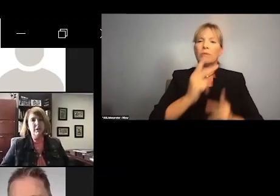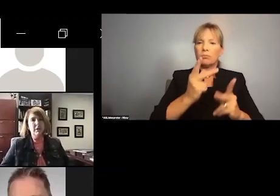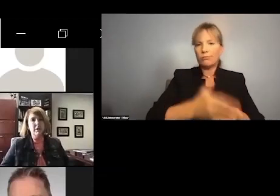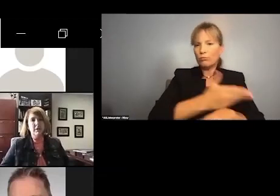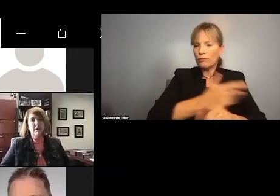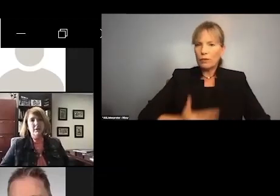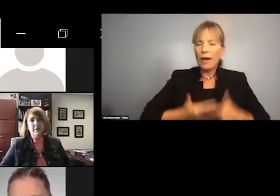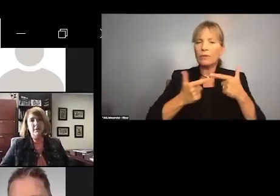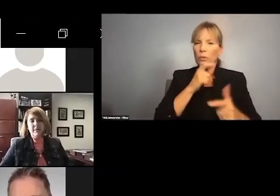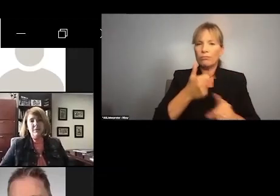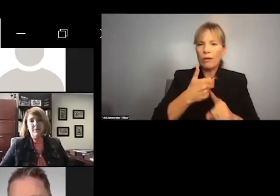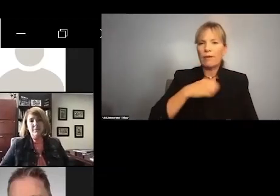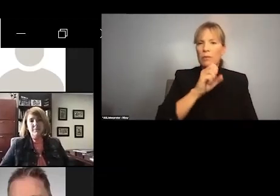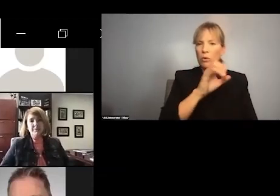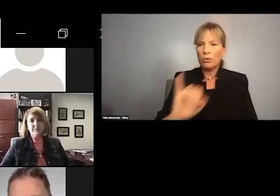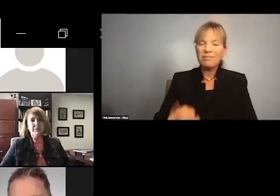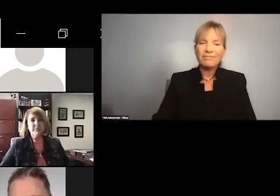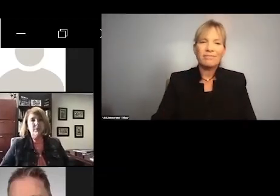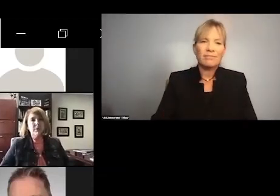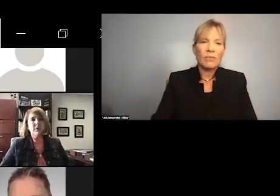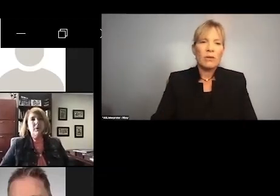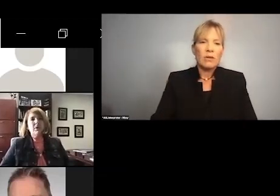injury. Next.